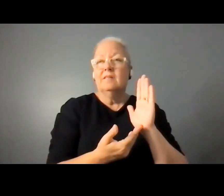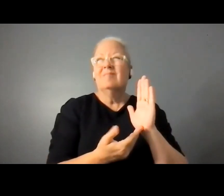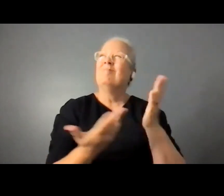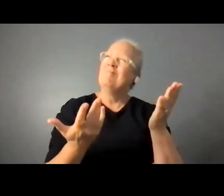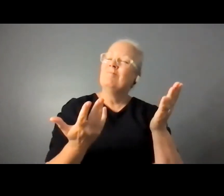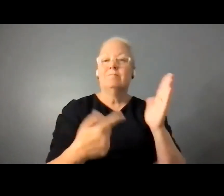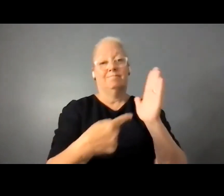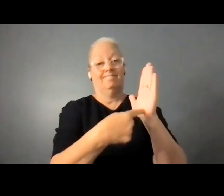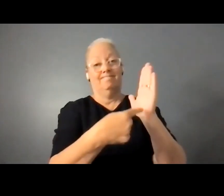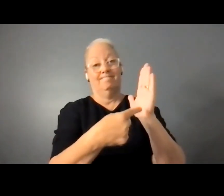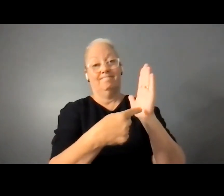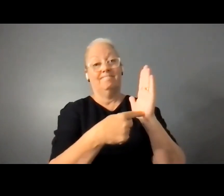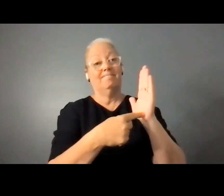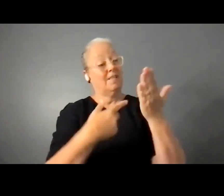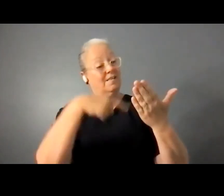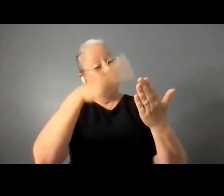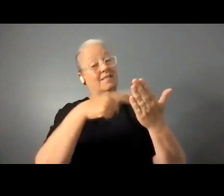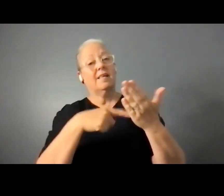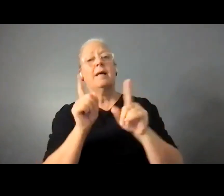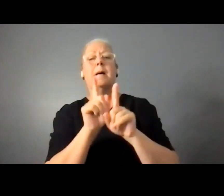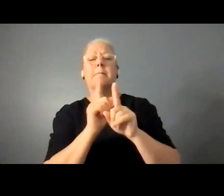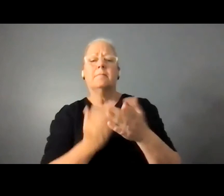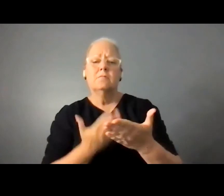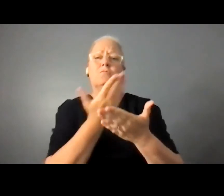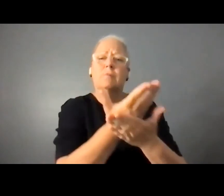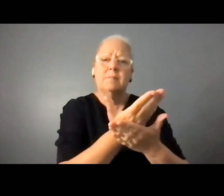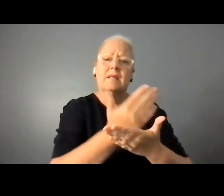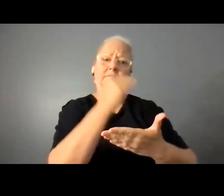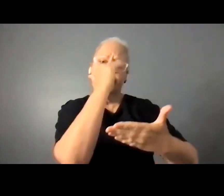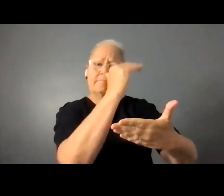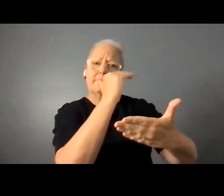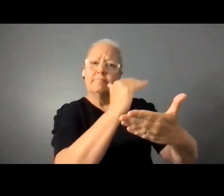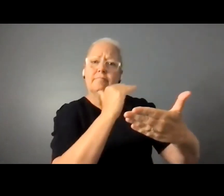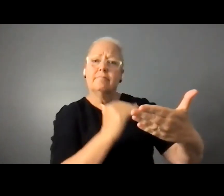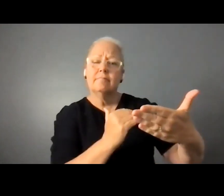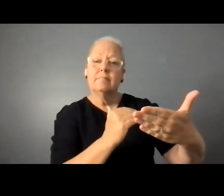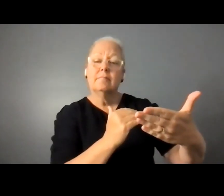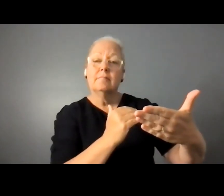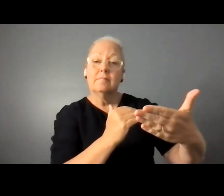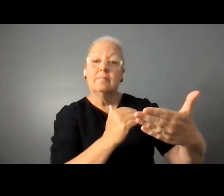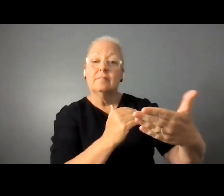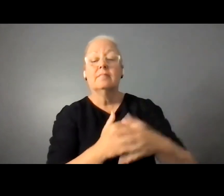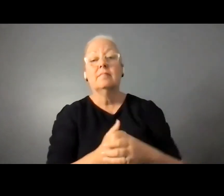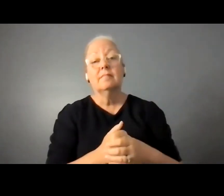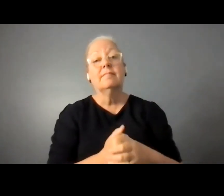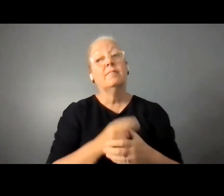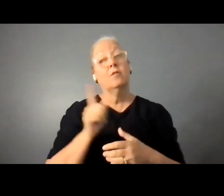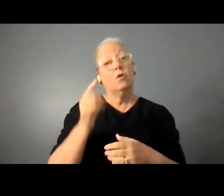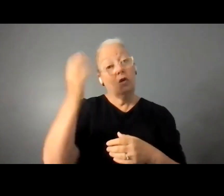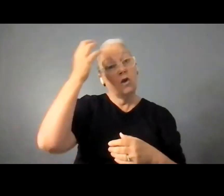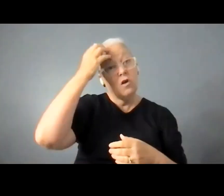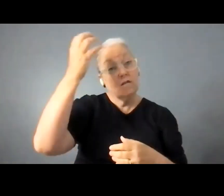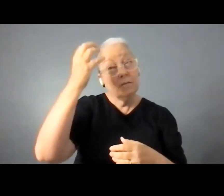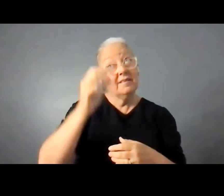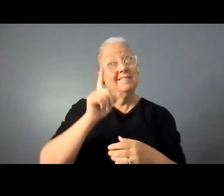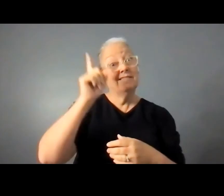laws, these recommendations, etc., although they are from on high, if you will, from the government on down, they are